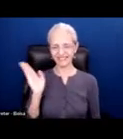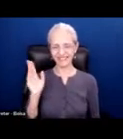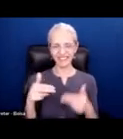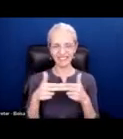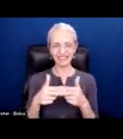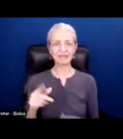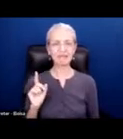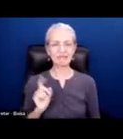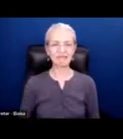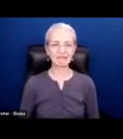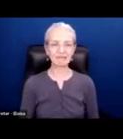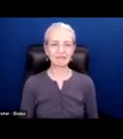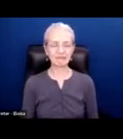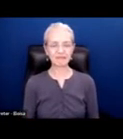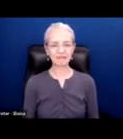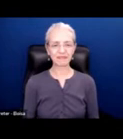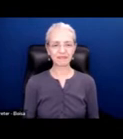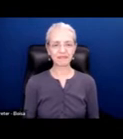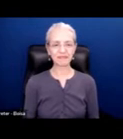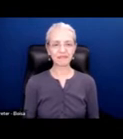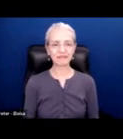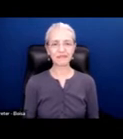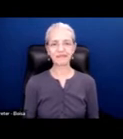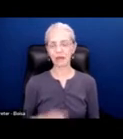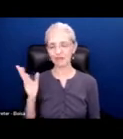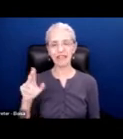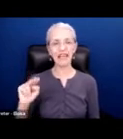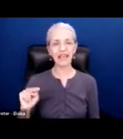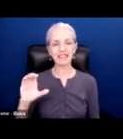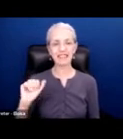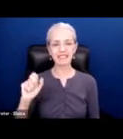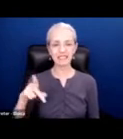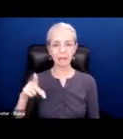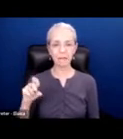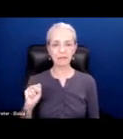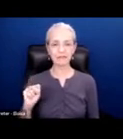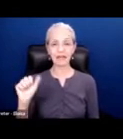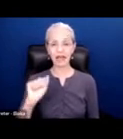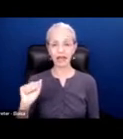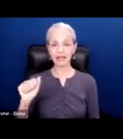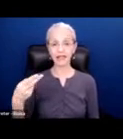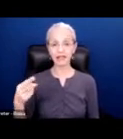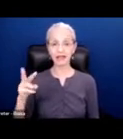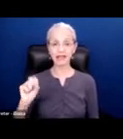ncaps@hsri.org. If you could go to the next slide, please, Elaine. Thank you. All right.